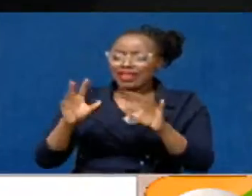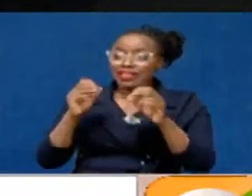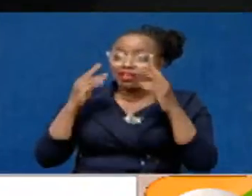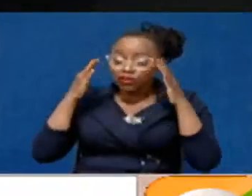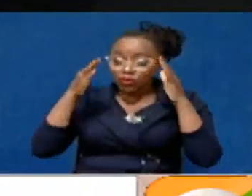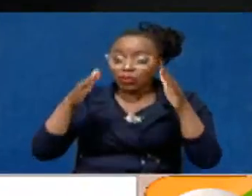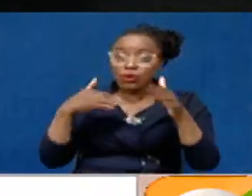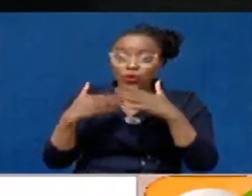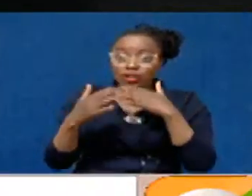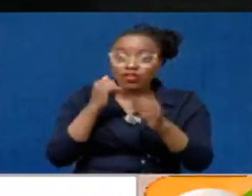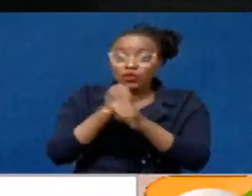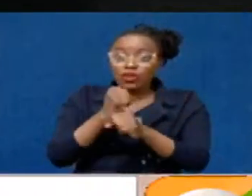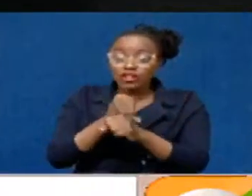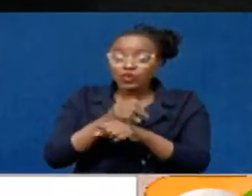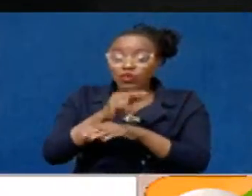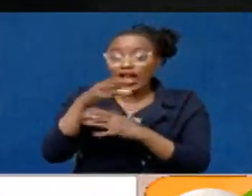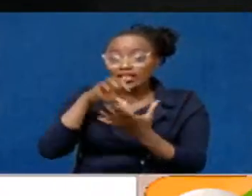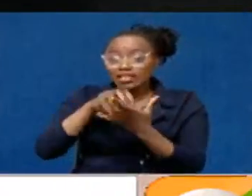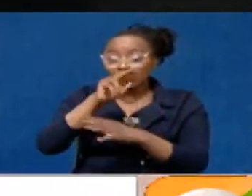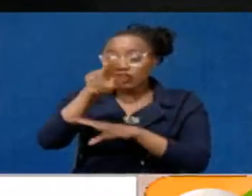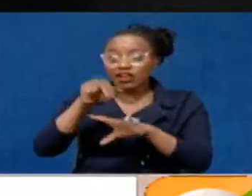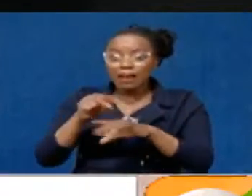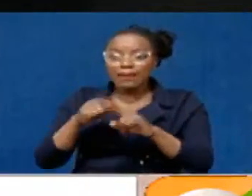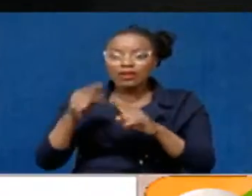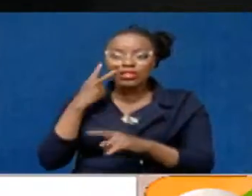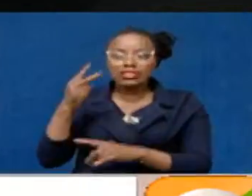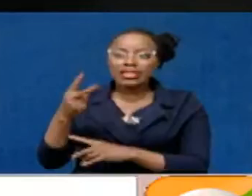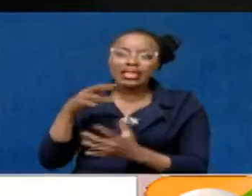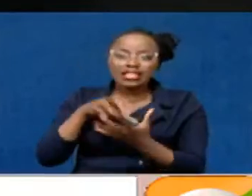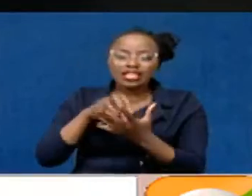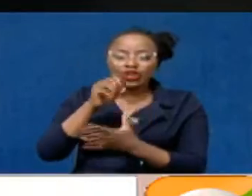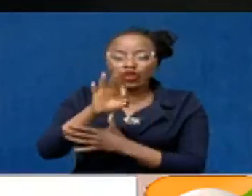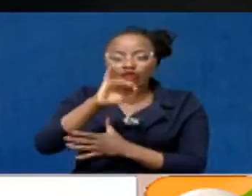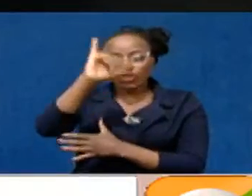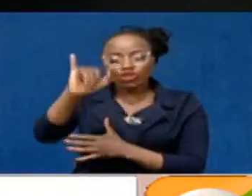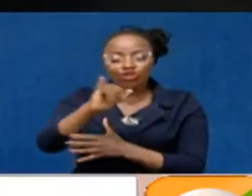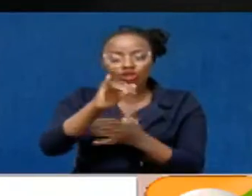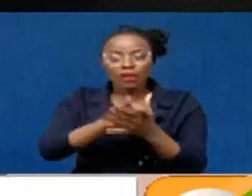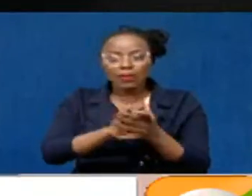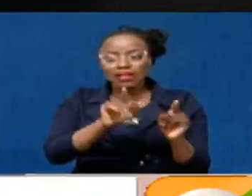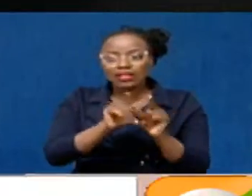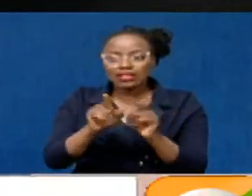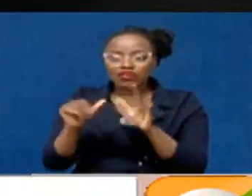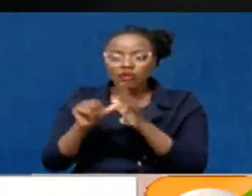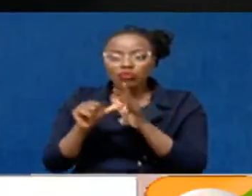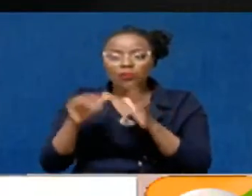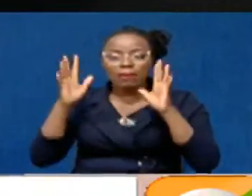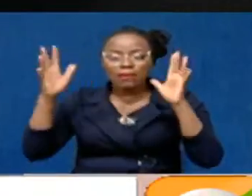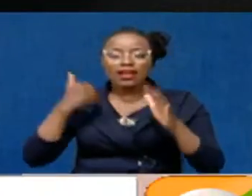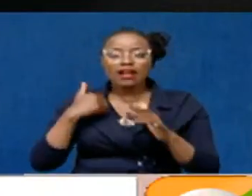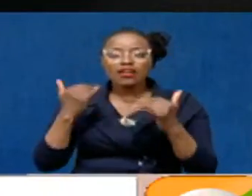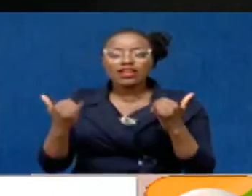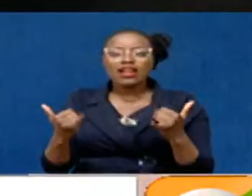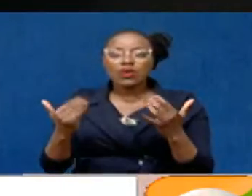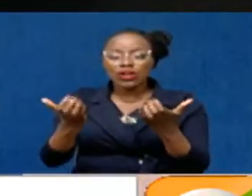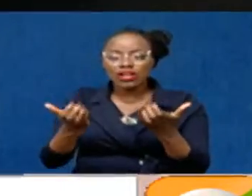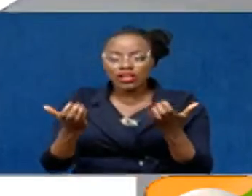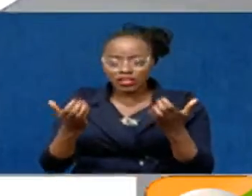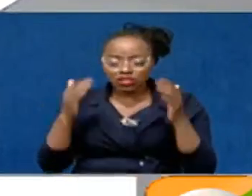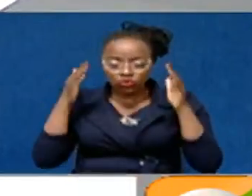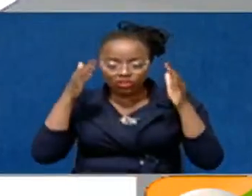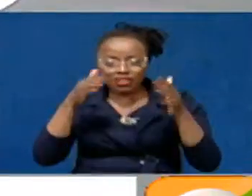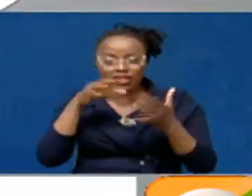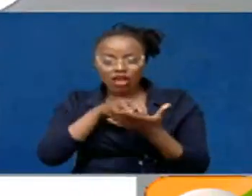take a look at, you know, we'll do a state of the nation, but if you take a look at the state of the party of Jubilee, it's got problems. I think right now we need to look